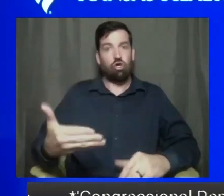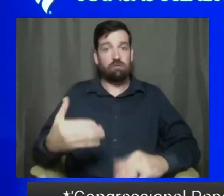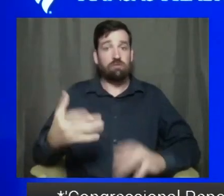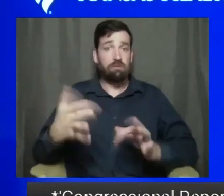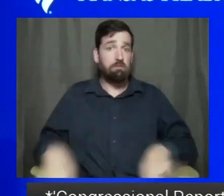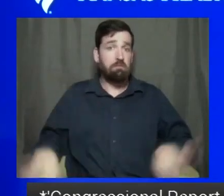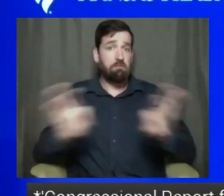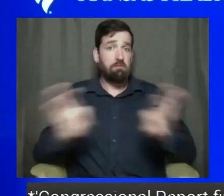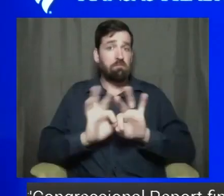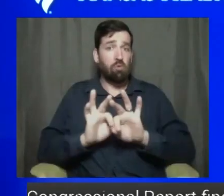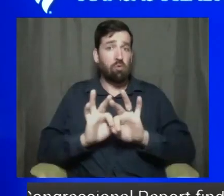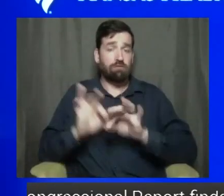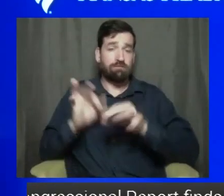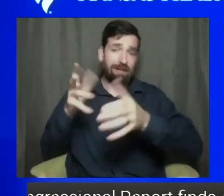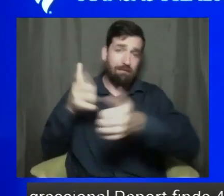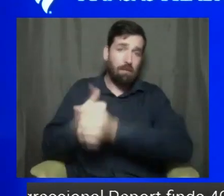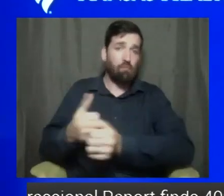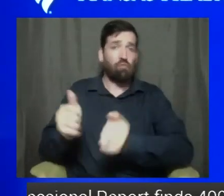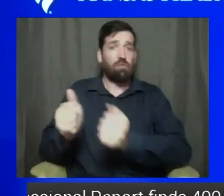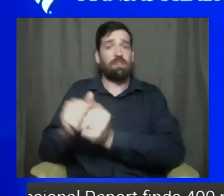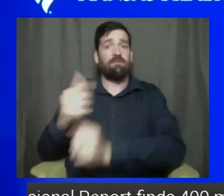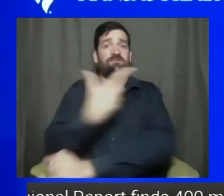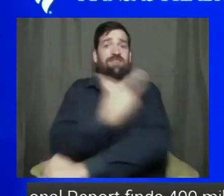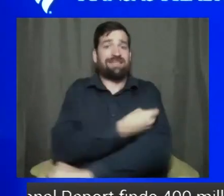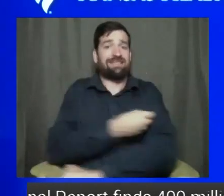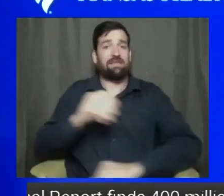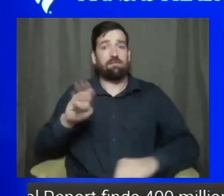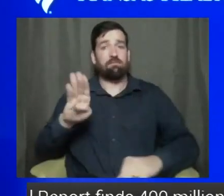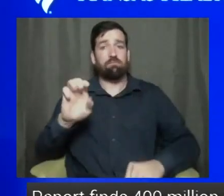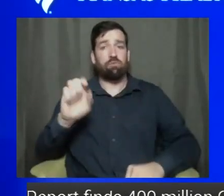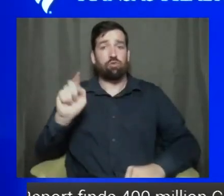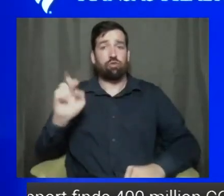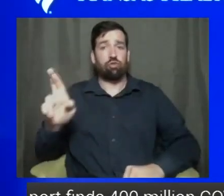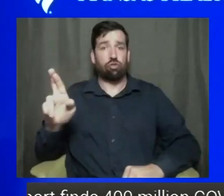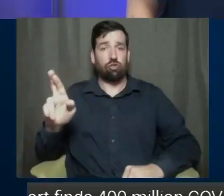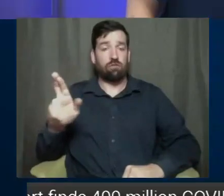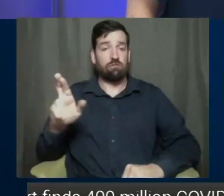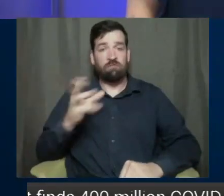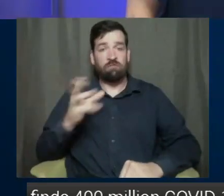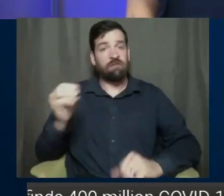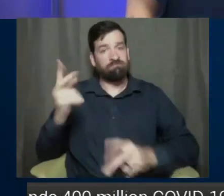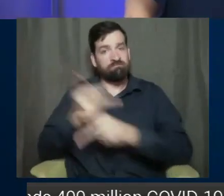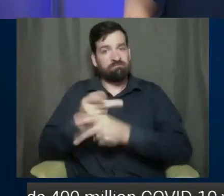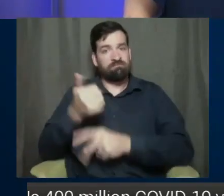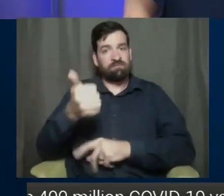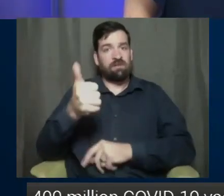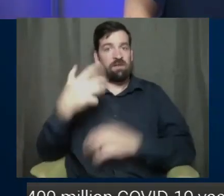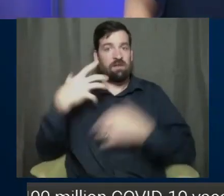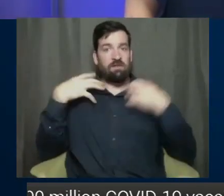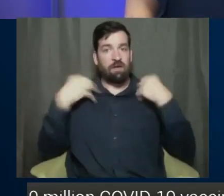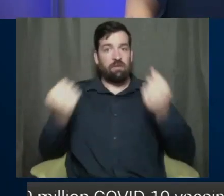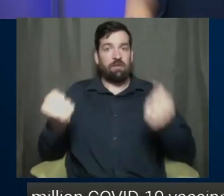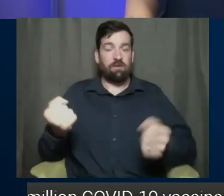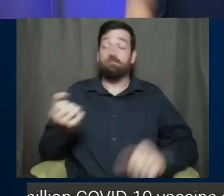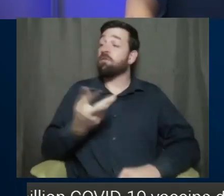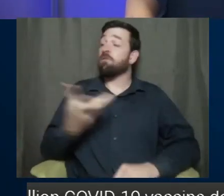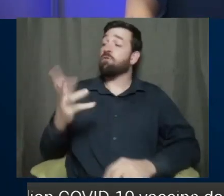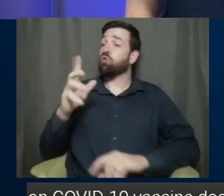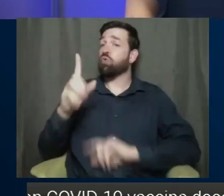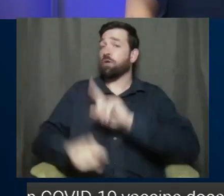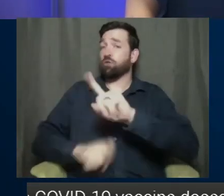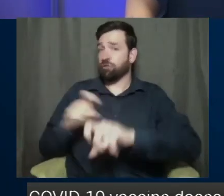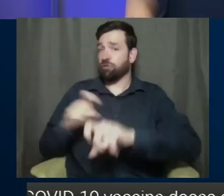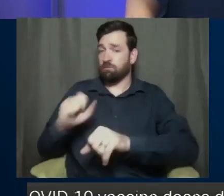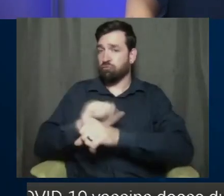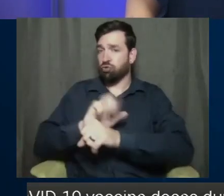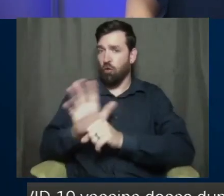date with vaccine boosters and just keep yourself healthy. Okay, couple of questions, COVID headline questions. Growing